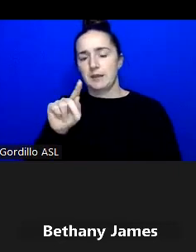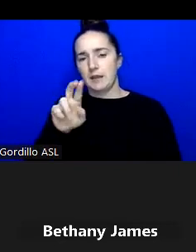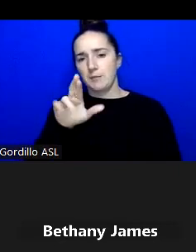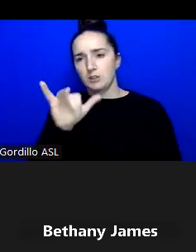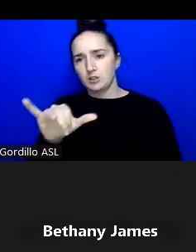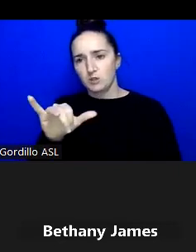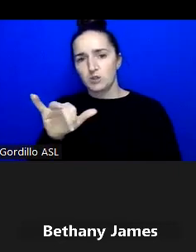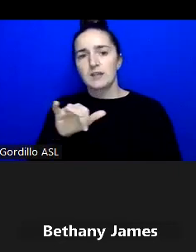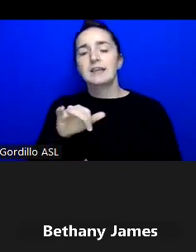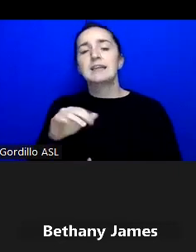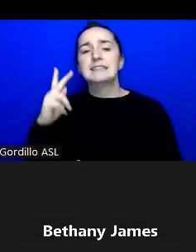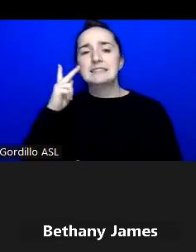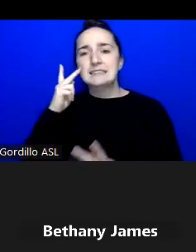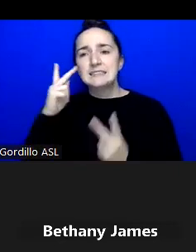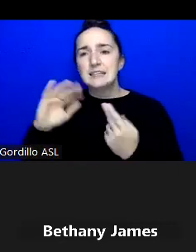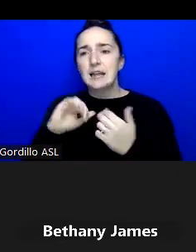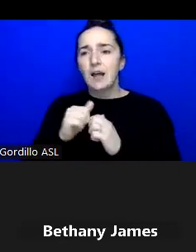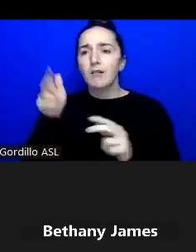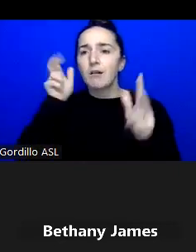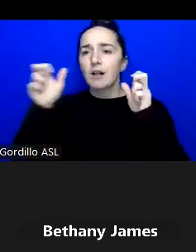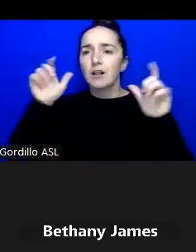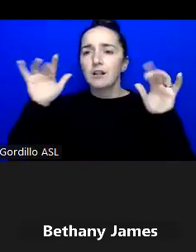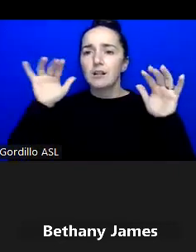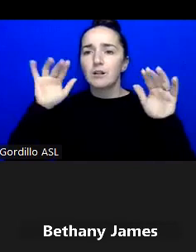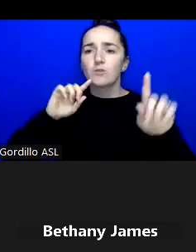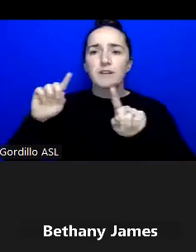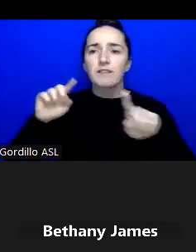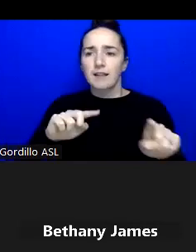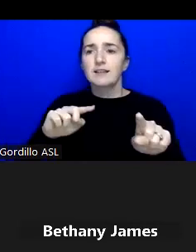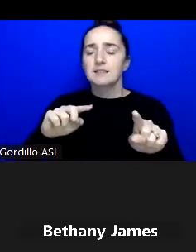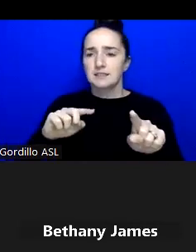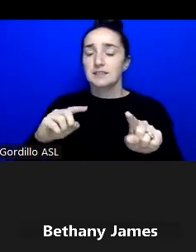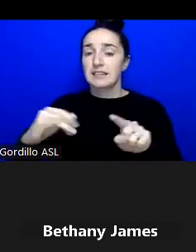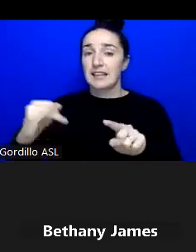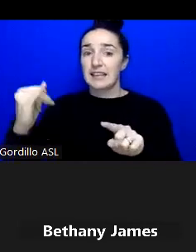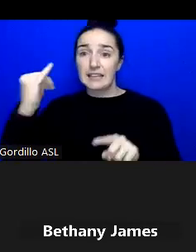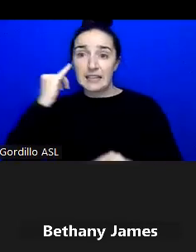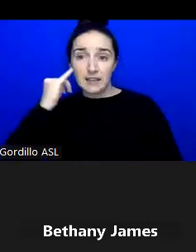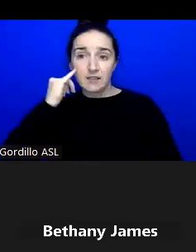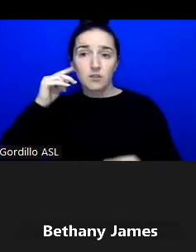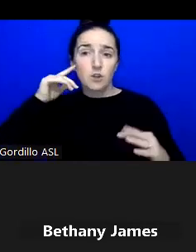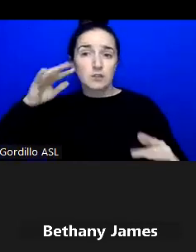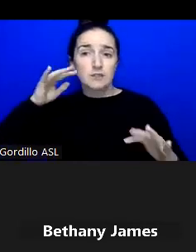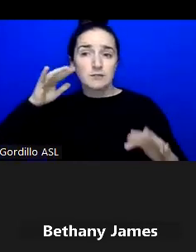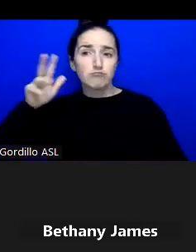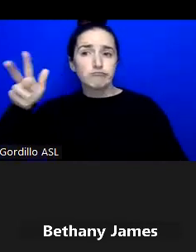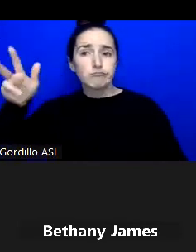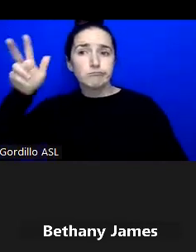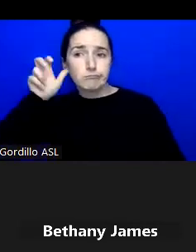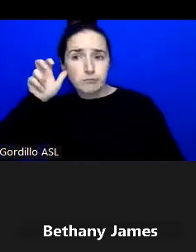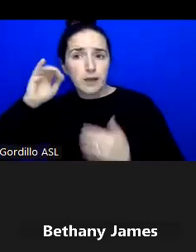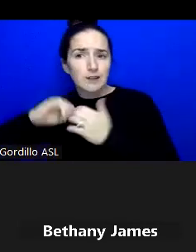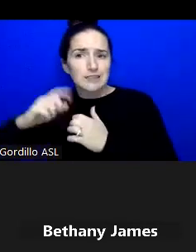we're wanting to see, how does the ear move in response to sound? How does the eardrum move, the bones in the middle ear space,